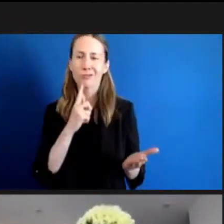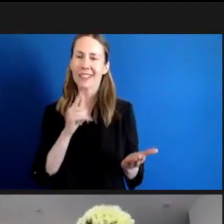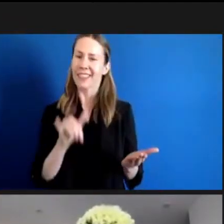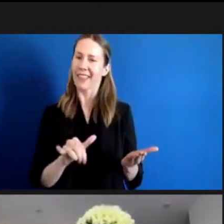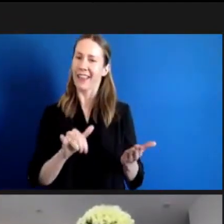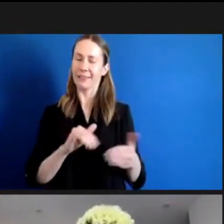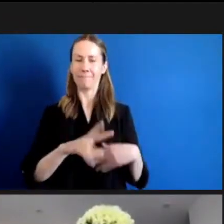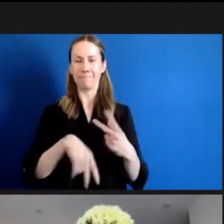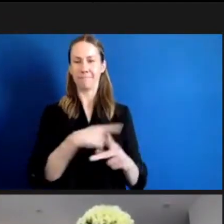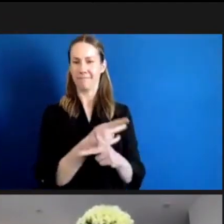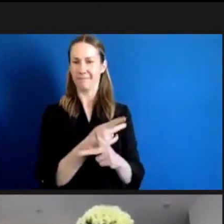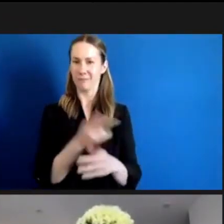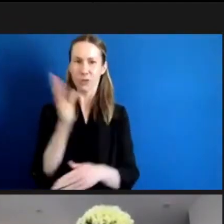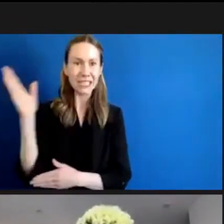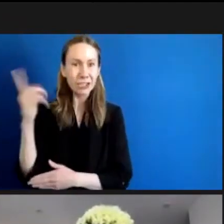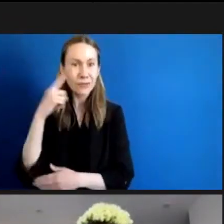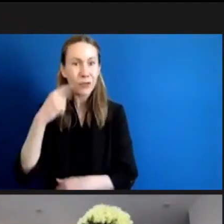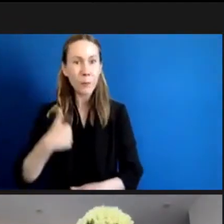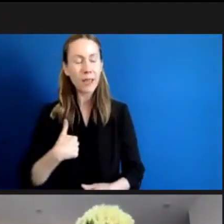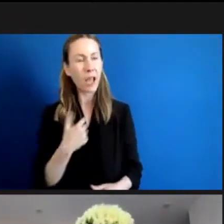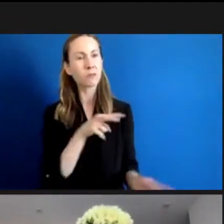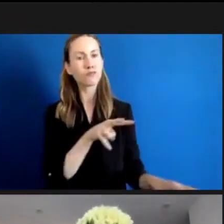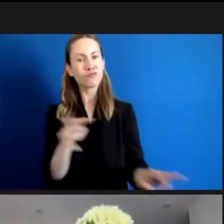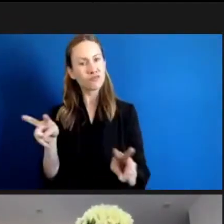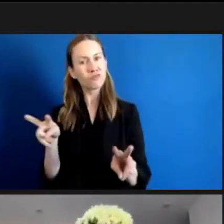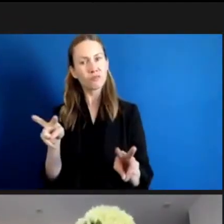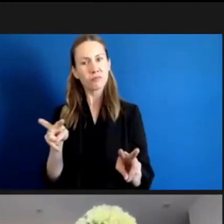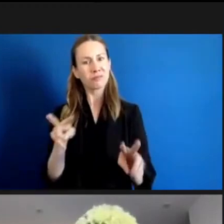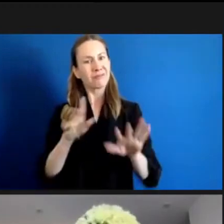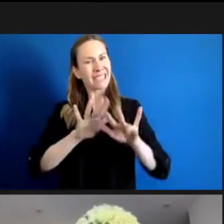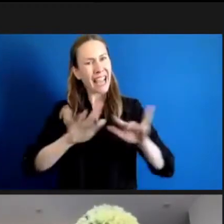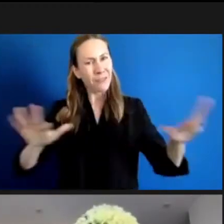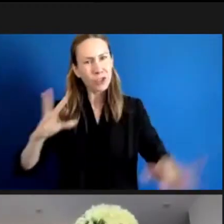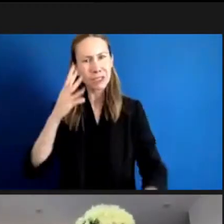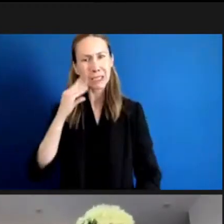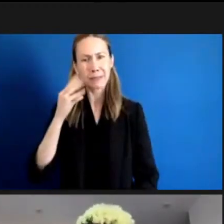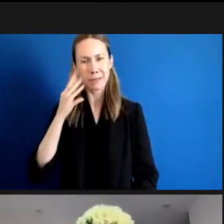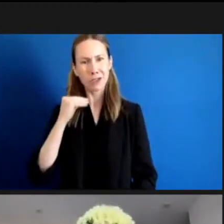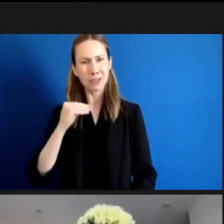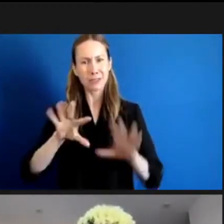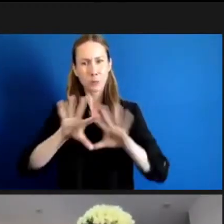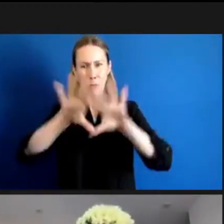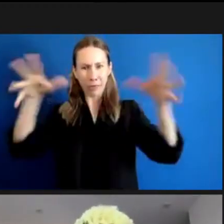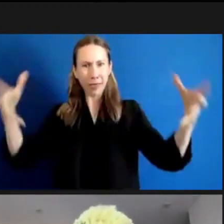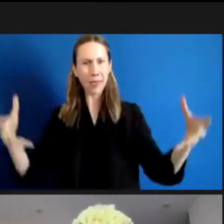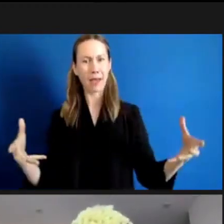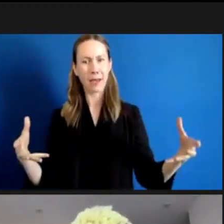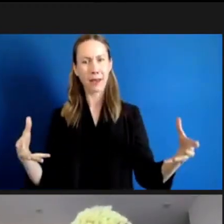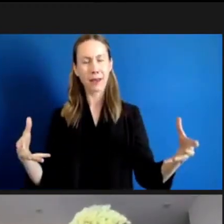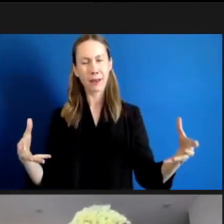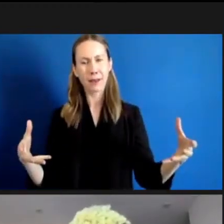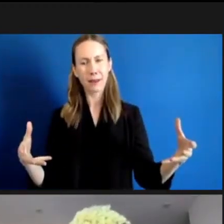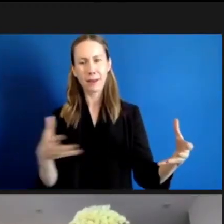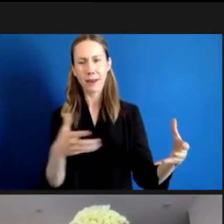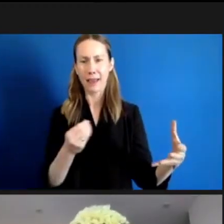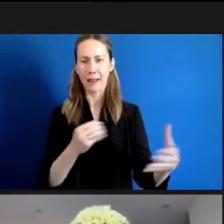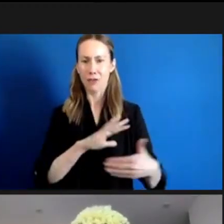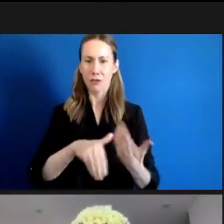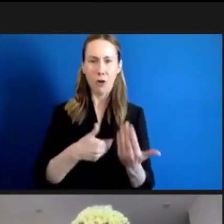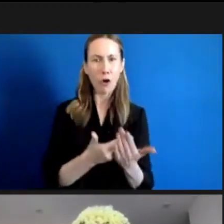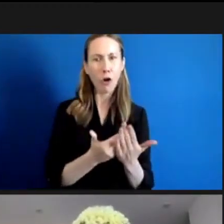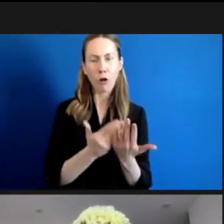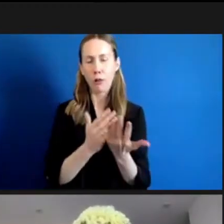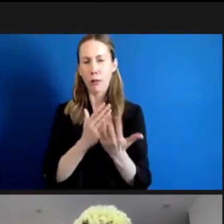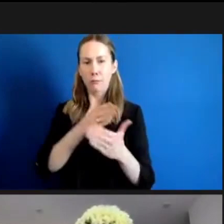presentations highlighted for me is just the diversity of experiences within this sort of umbrella, and all of these sort of